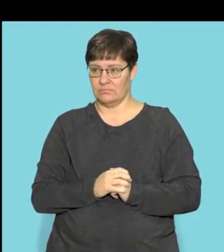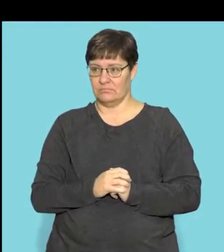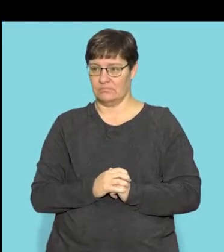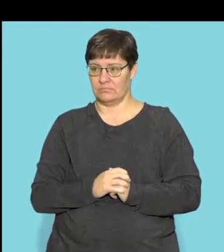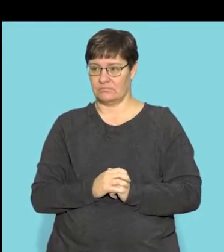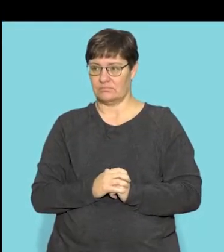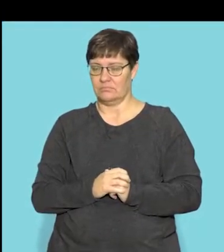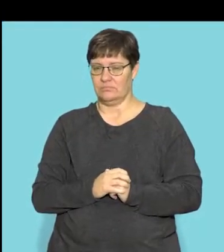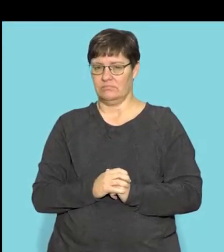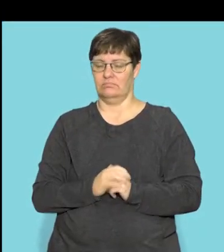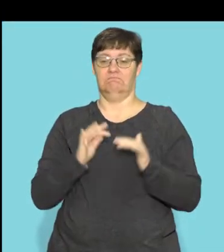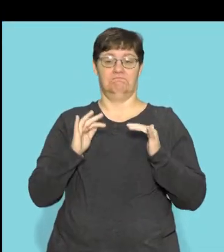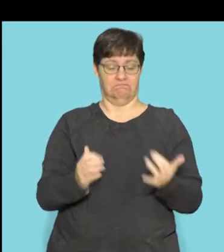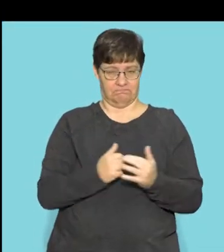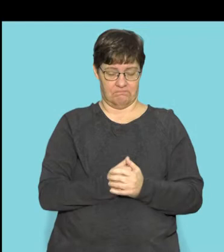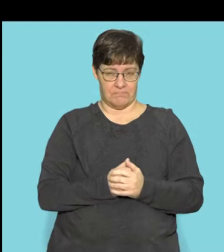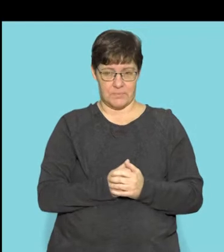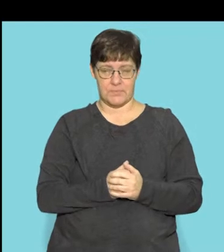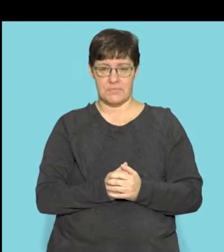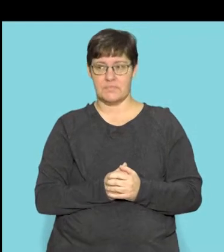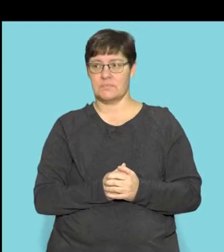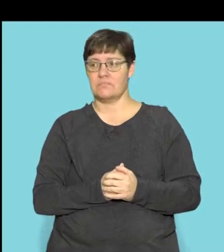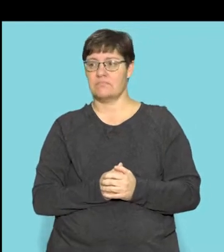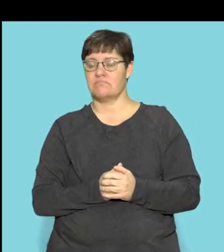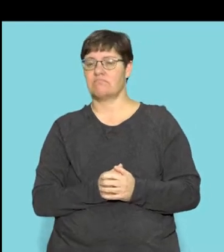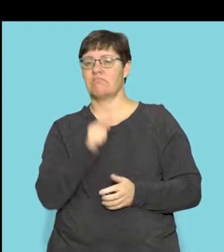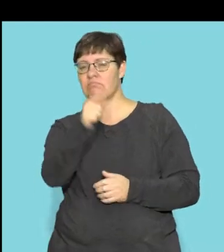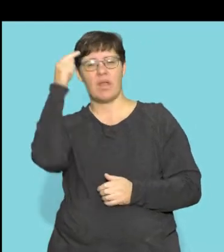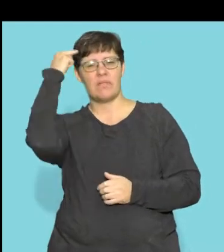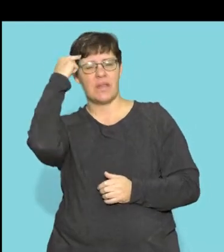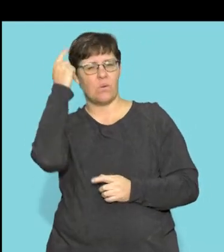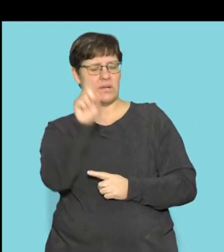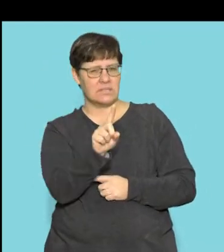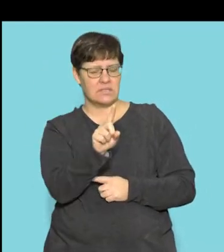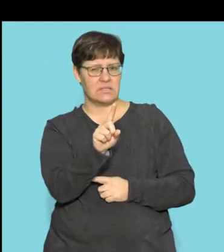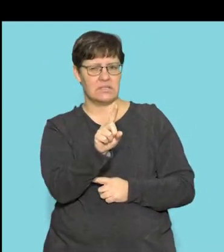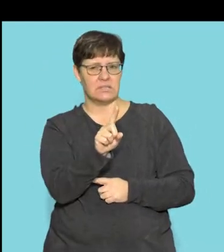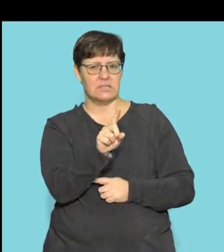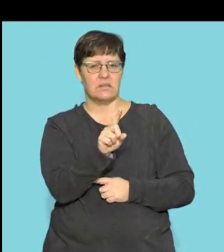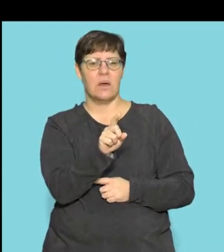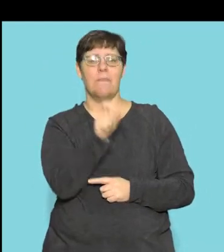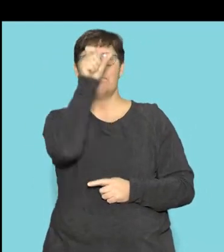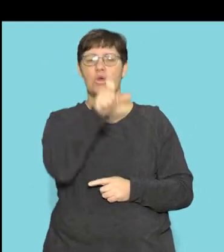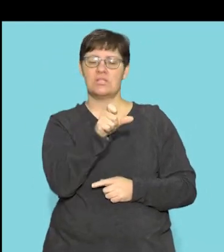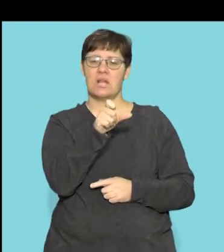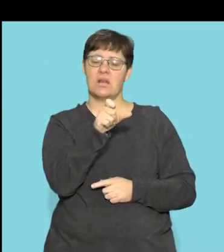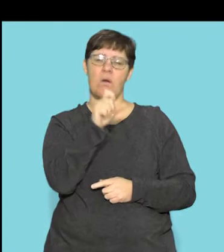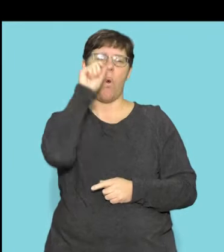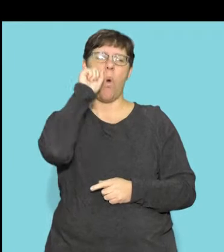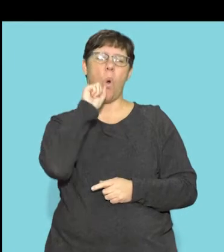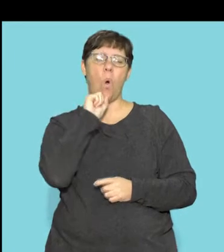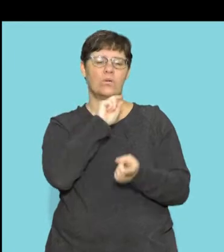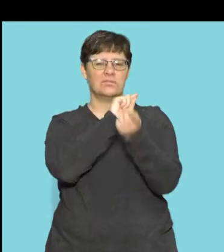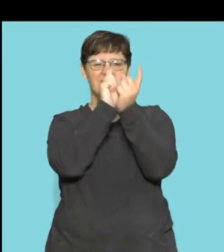So firstly, I want you to think about how people save for retirement, right? Let's say you want to